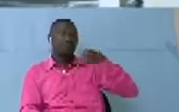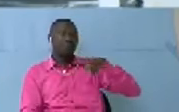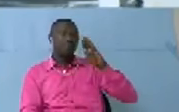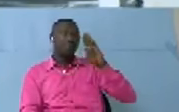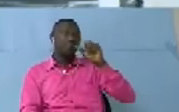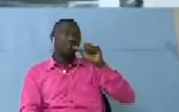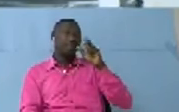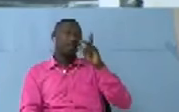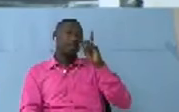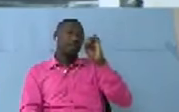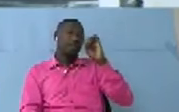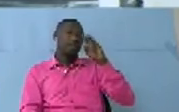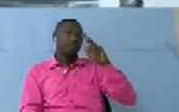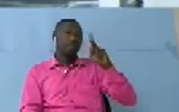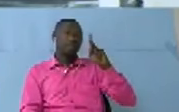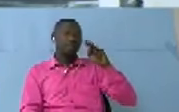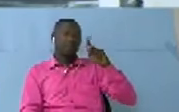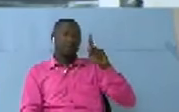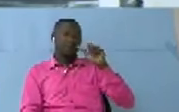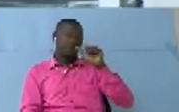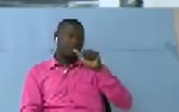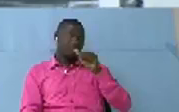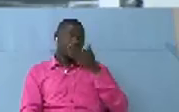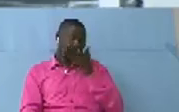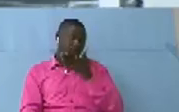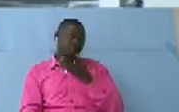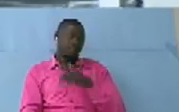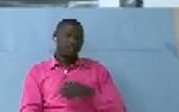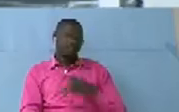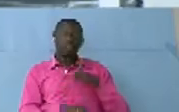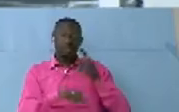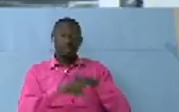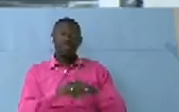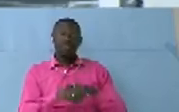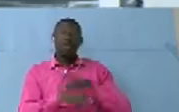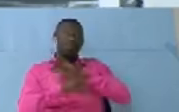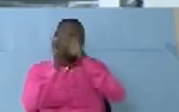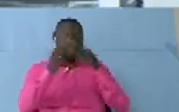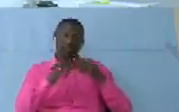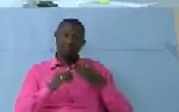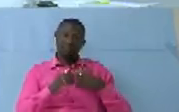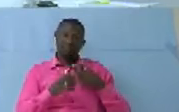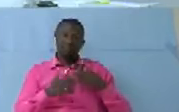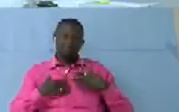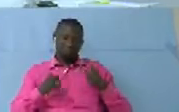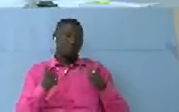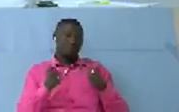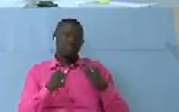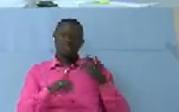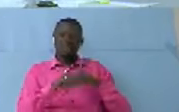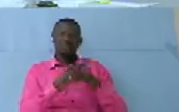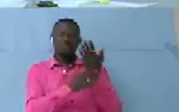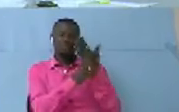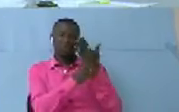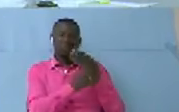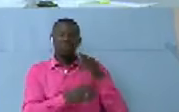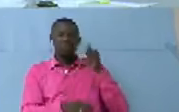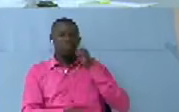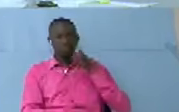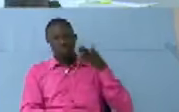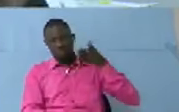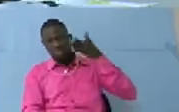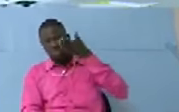Doctor Odo Kanang Chekje. At that time, all of us had recovered because a doctor usually came there to check on us. What's the name of the doctor? Doctor Odo